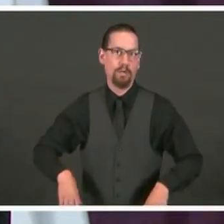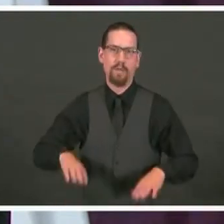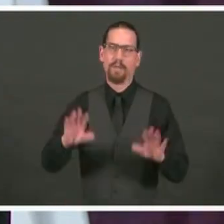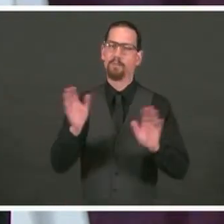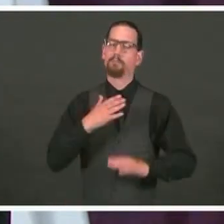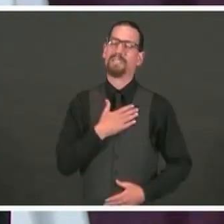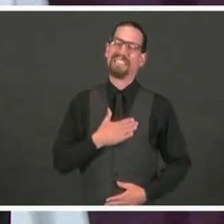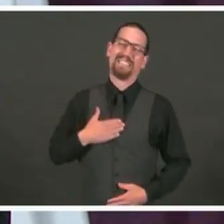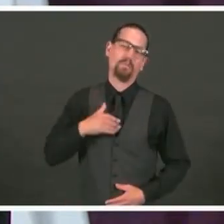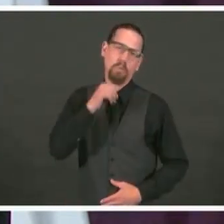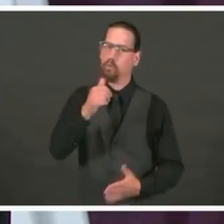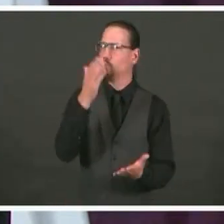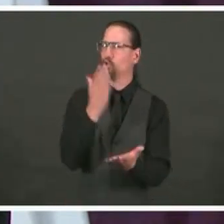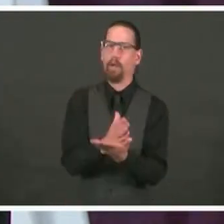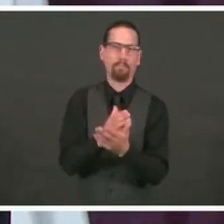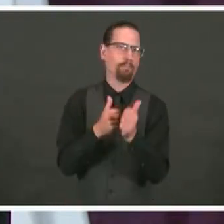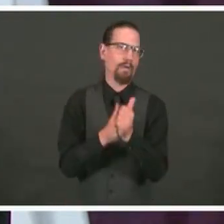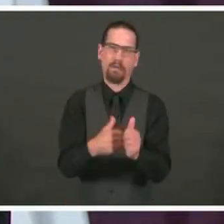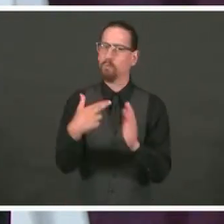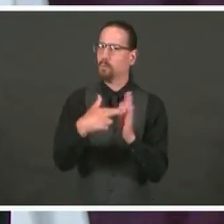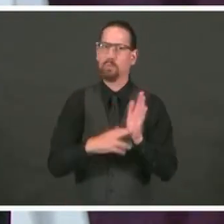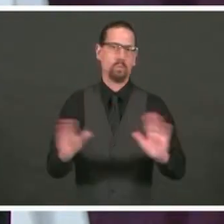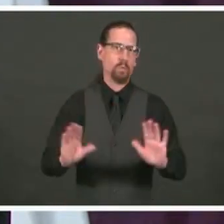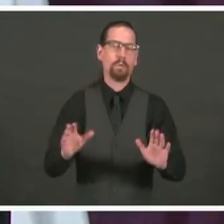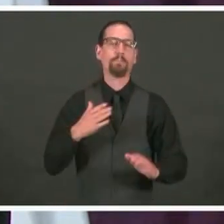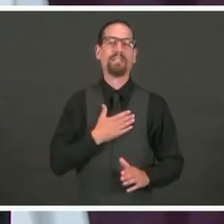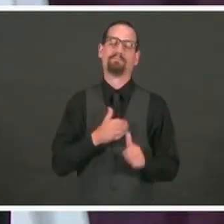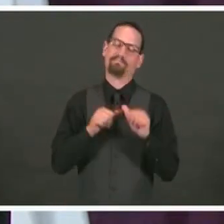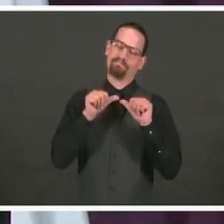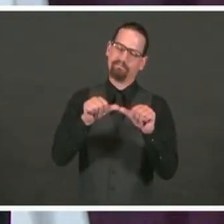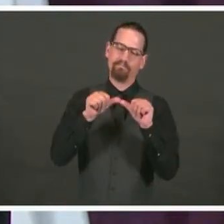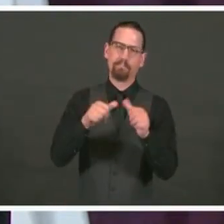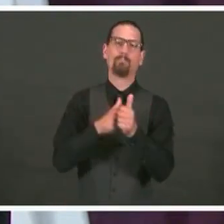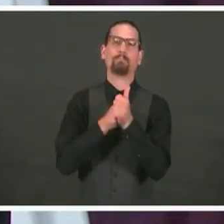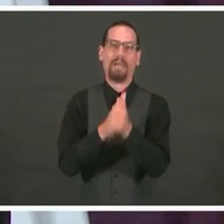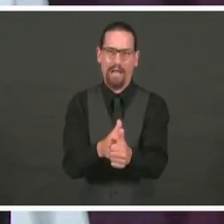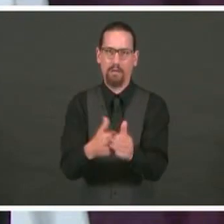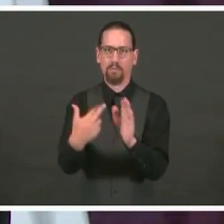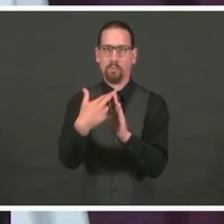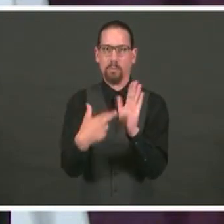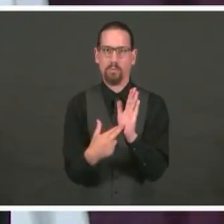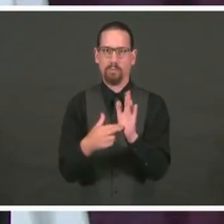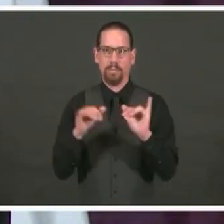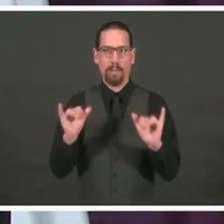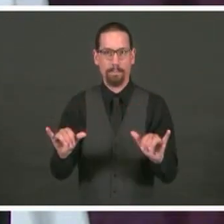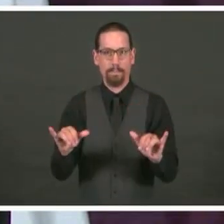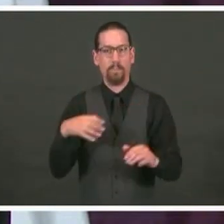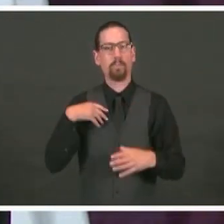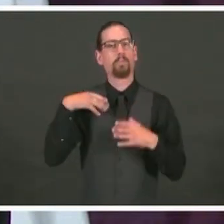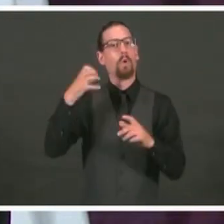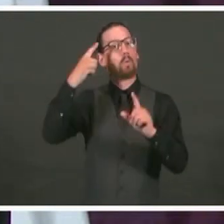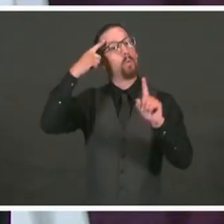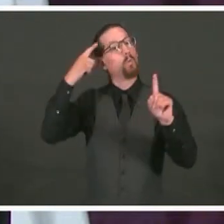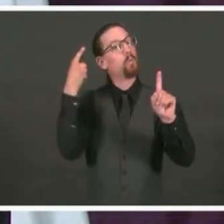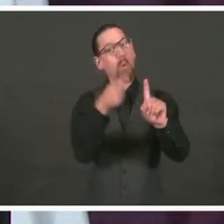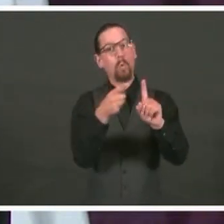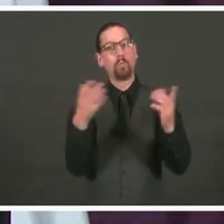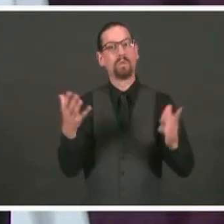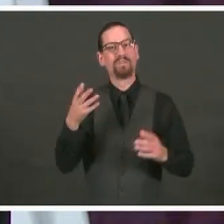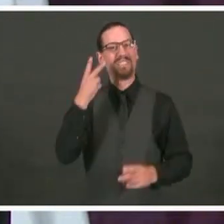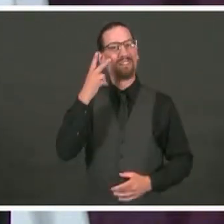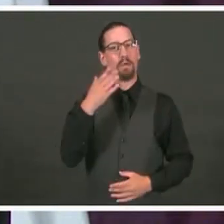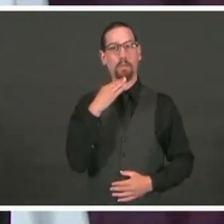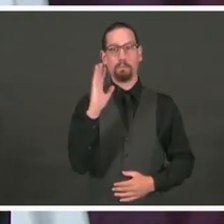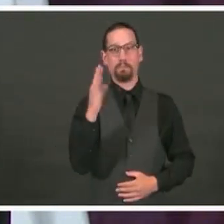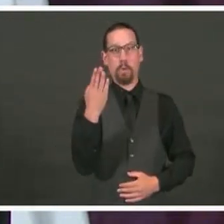So let's stick to the blue line. That's what I'm asking the people of Rhode Island. Let's stick to the blue line. Let's beat